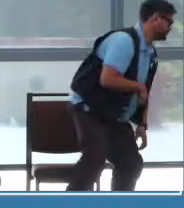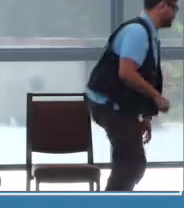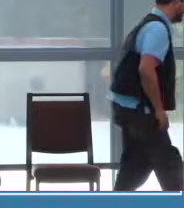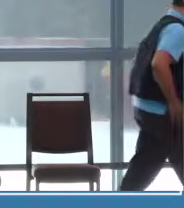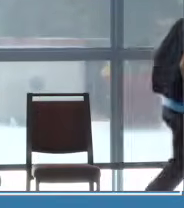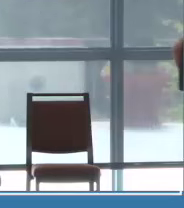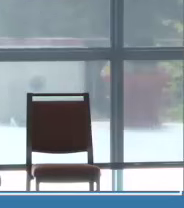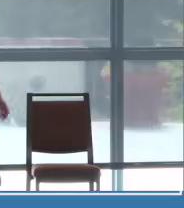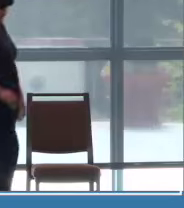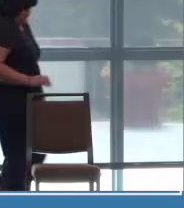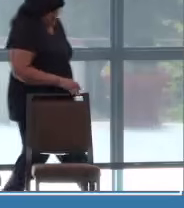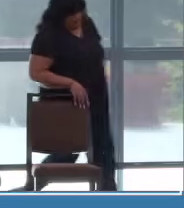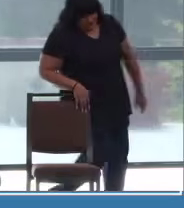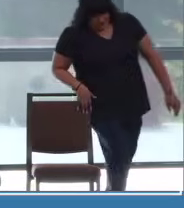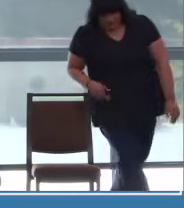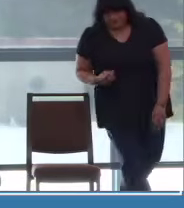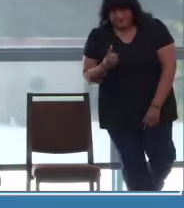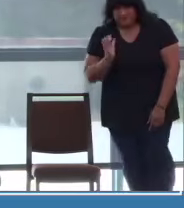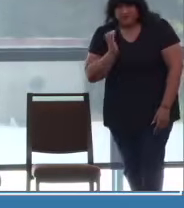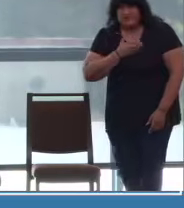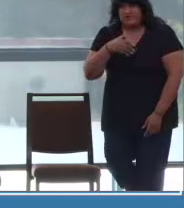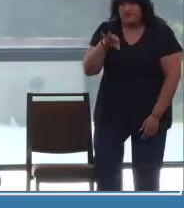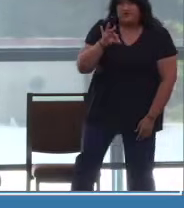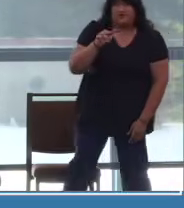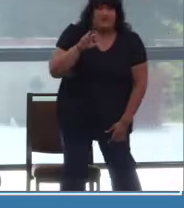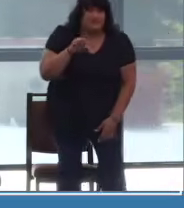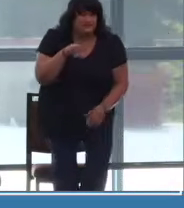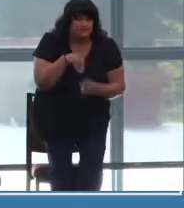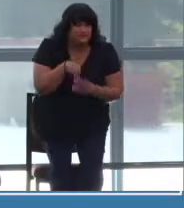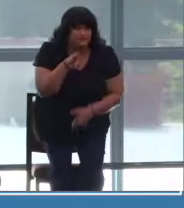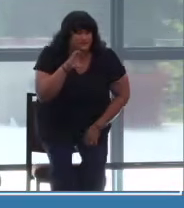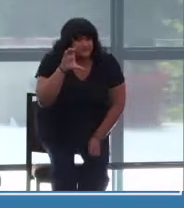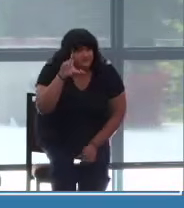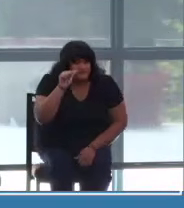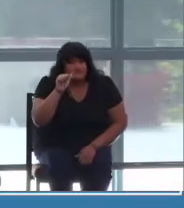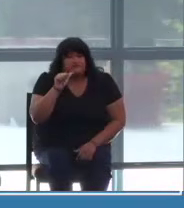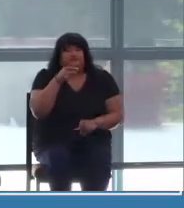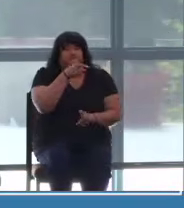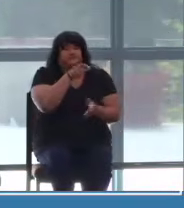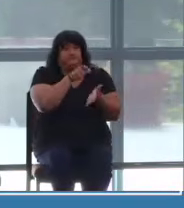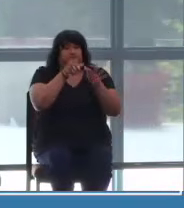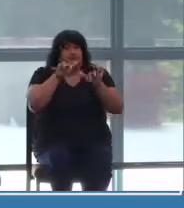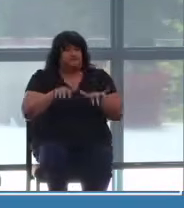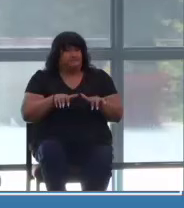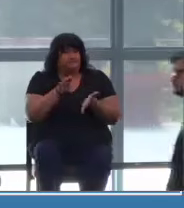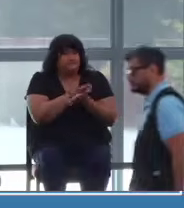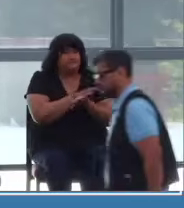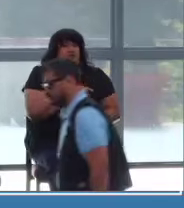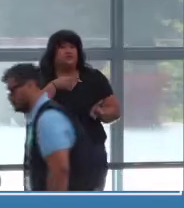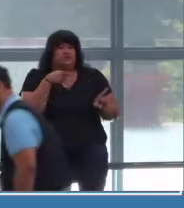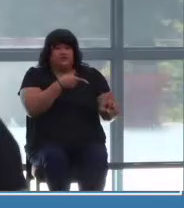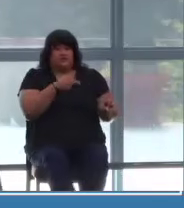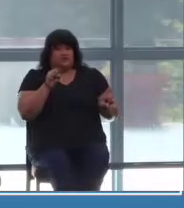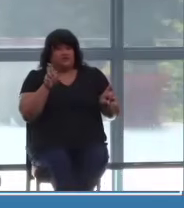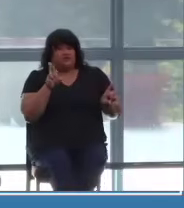One of our fellows about 10 years ago, who now works at UCLA, wrote a paper where she looked